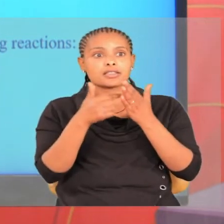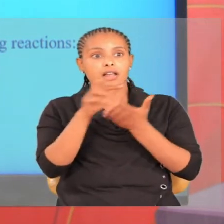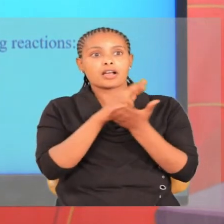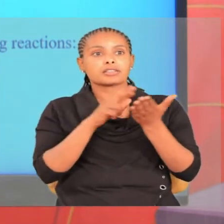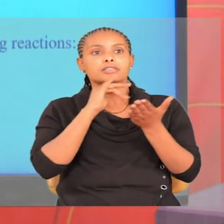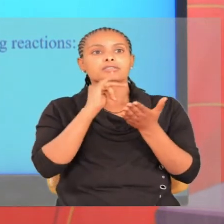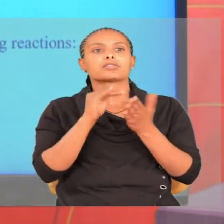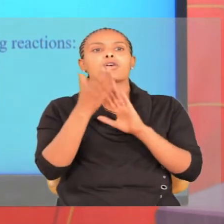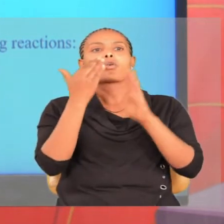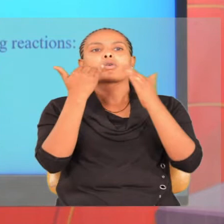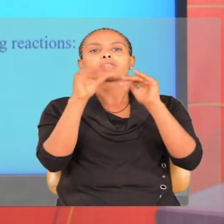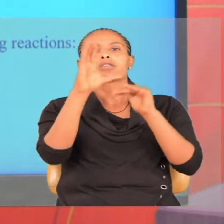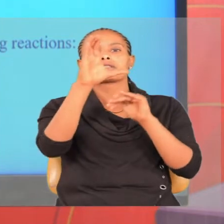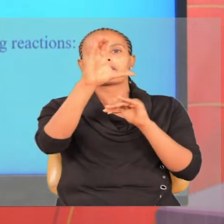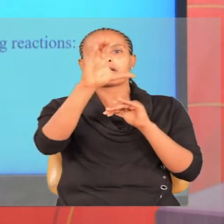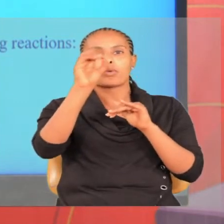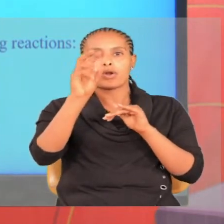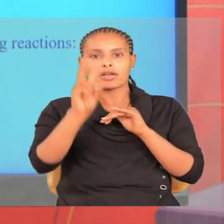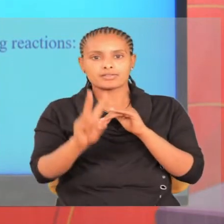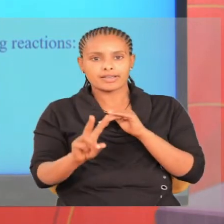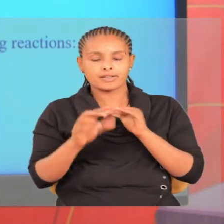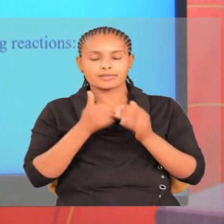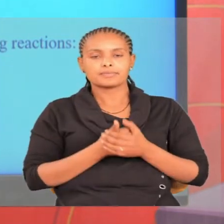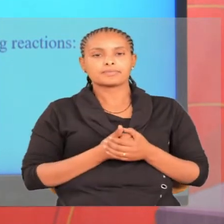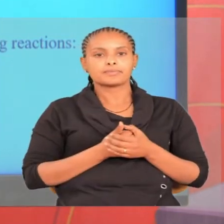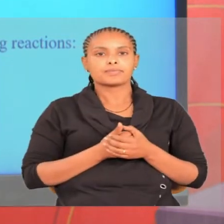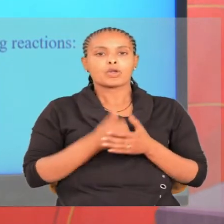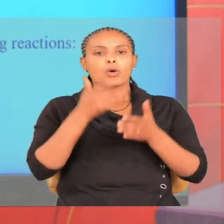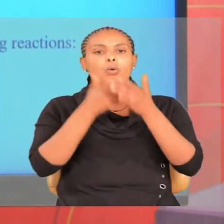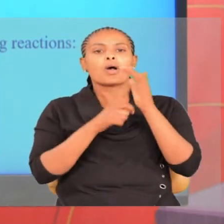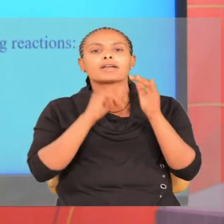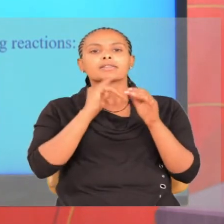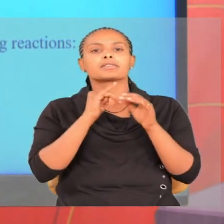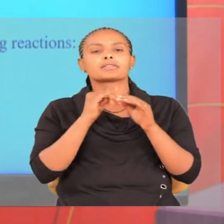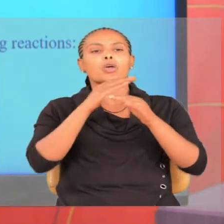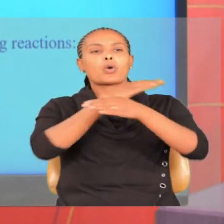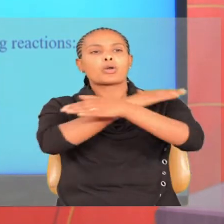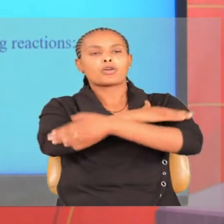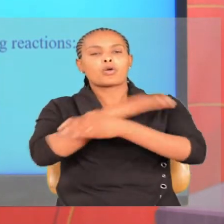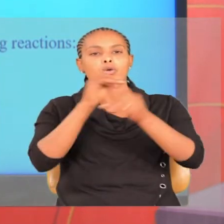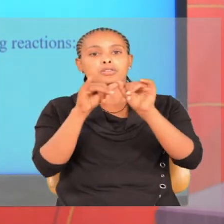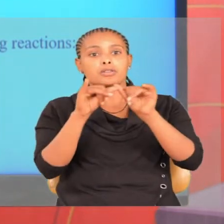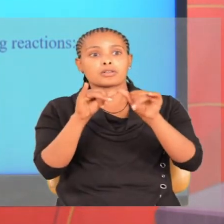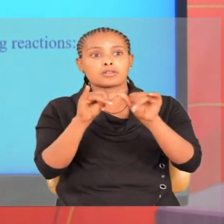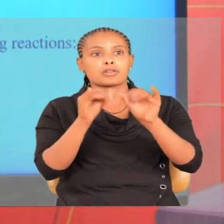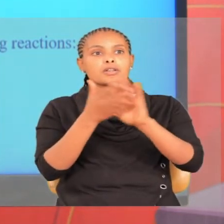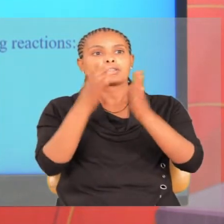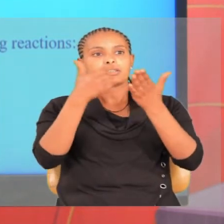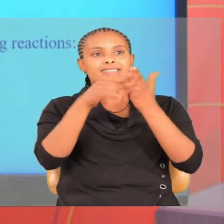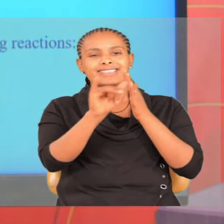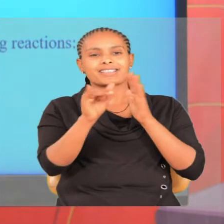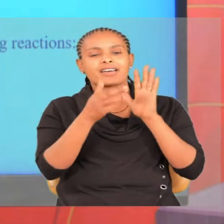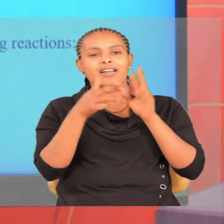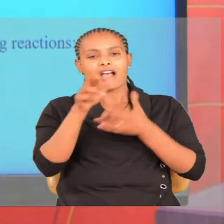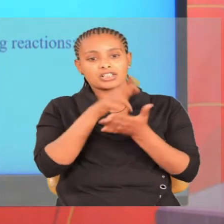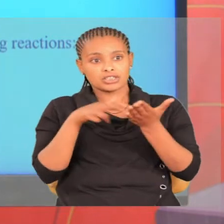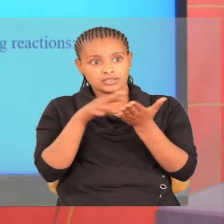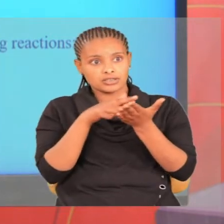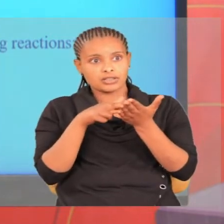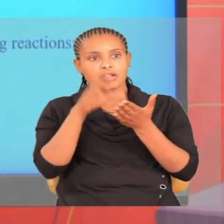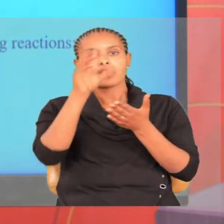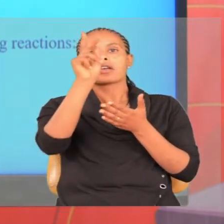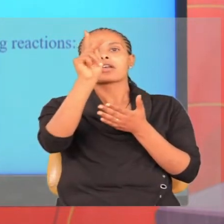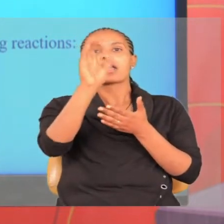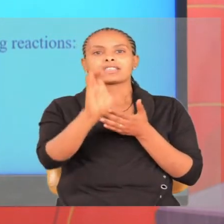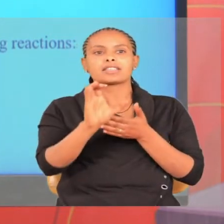is concentration of carbon dioxide. What is the equilibrium constant expression for this reaction? Kc